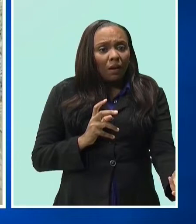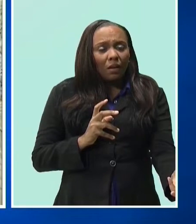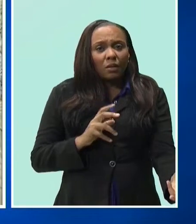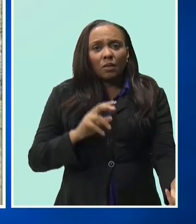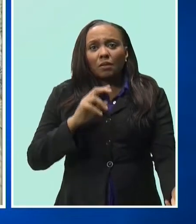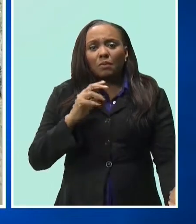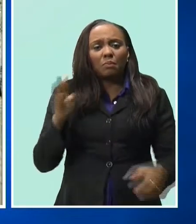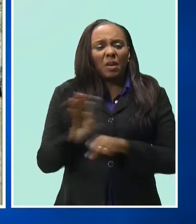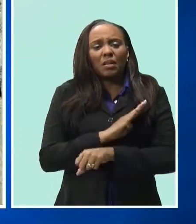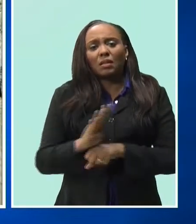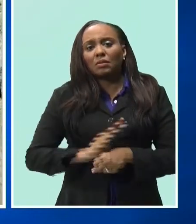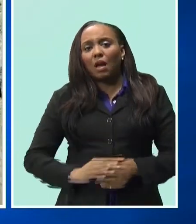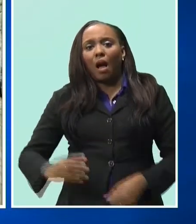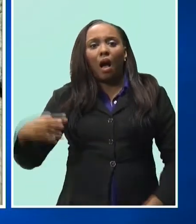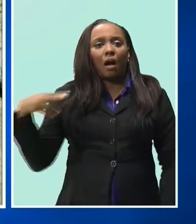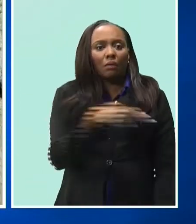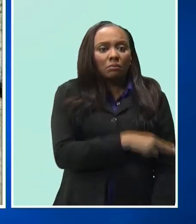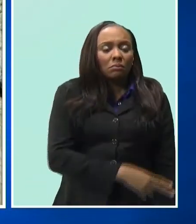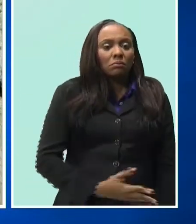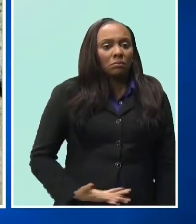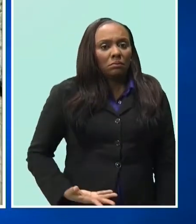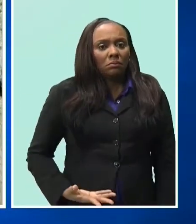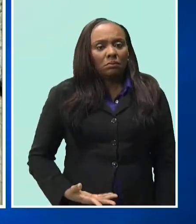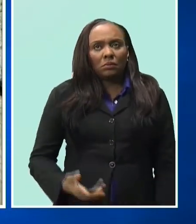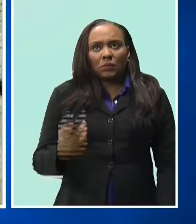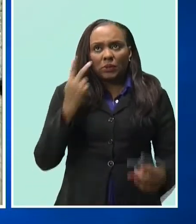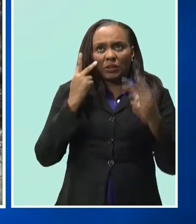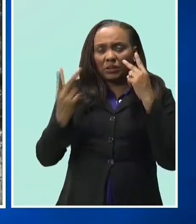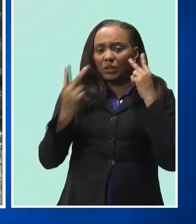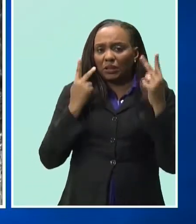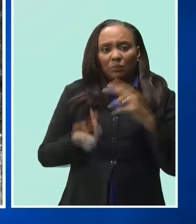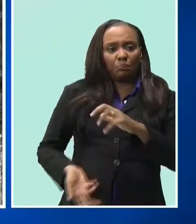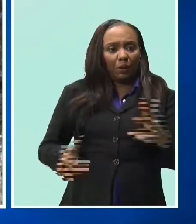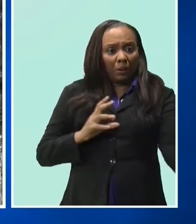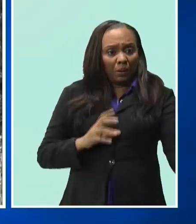in business. Yeah, as you can see, it's just desolation.